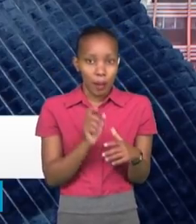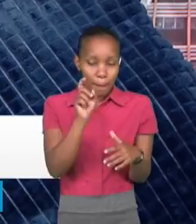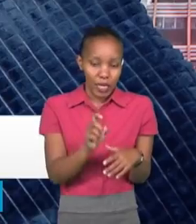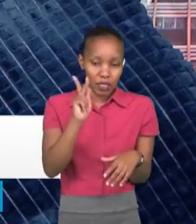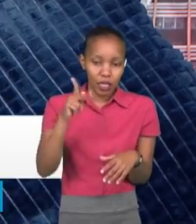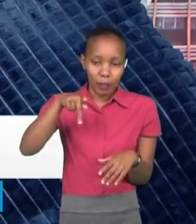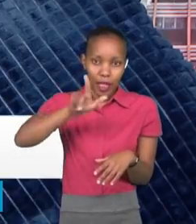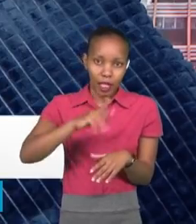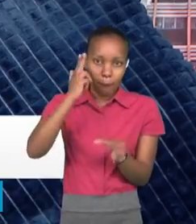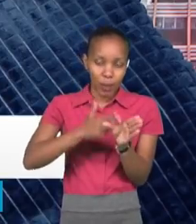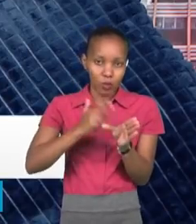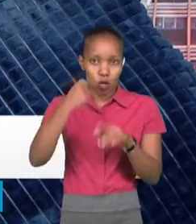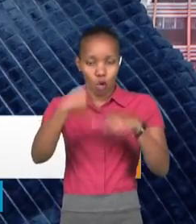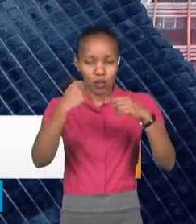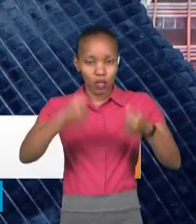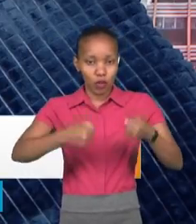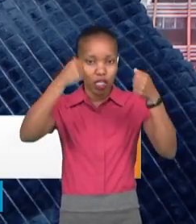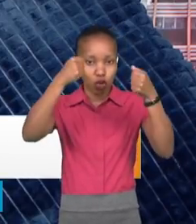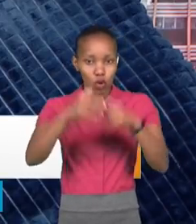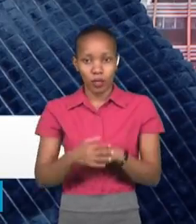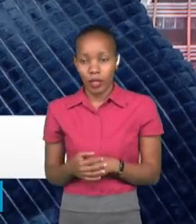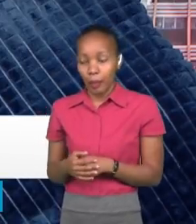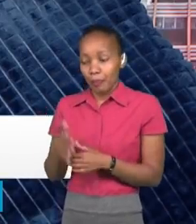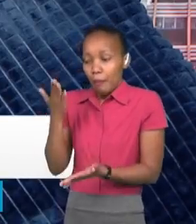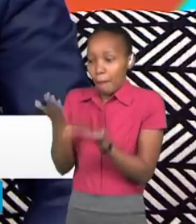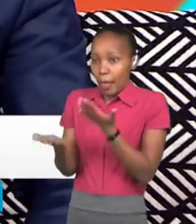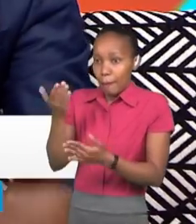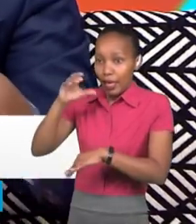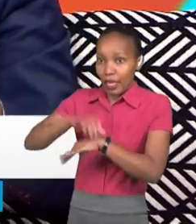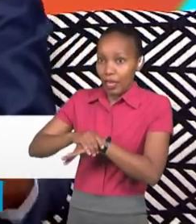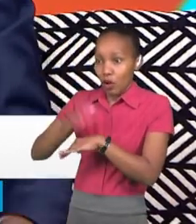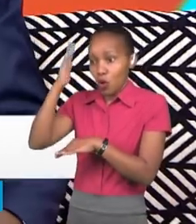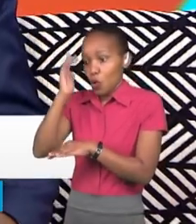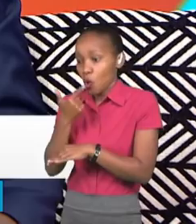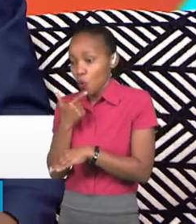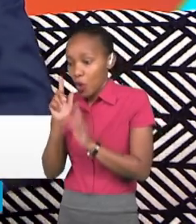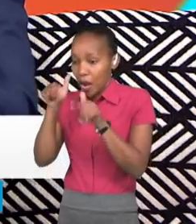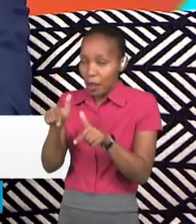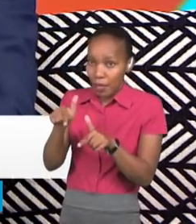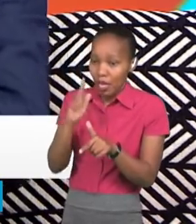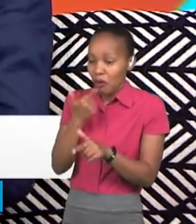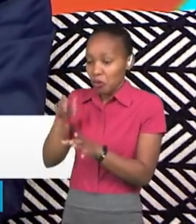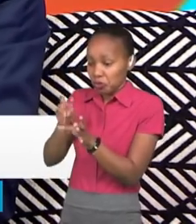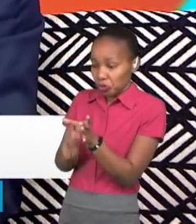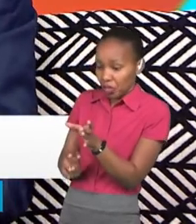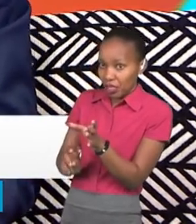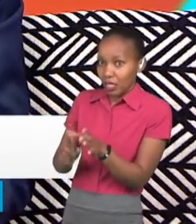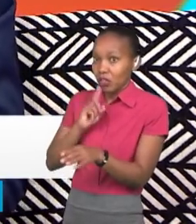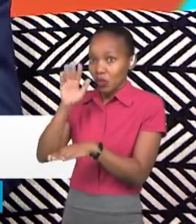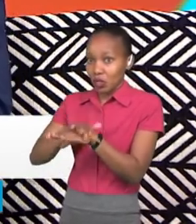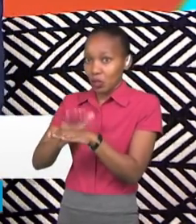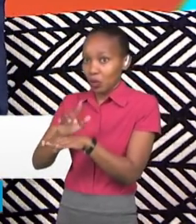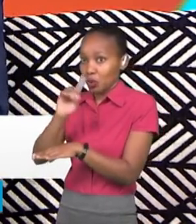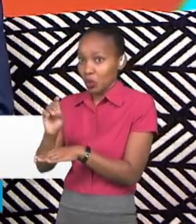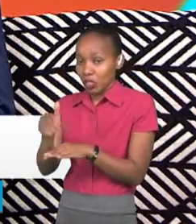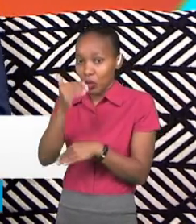KPL to compete for the Absolutely. Title. So soon you might be getting to know who will be coming in, will be going out. Anyway, that's a good question will be coming